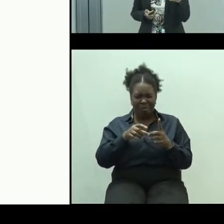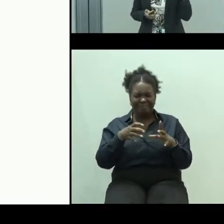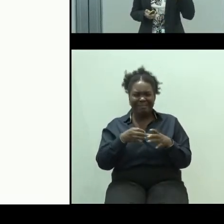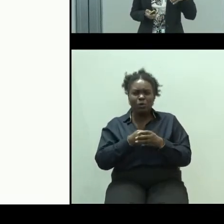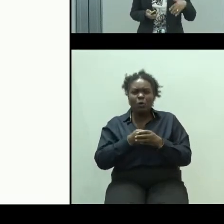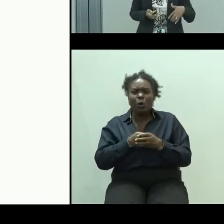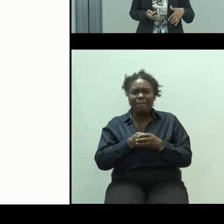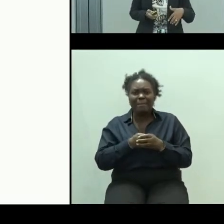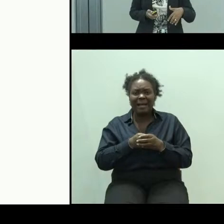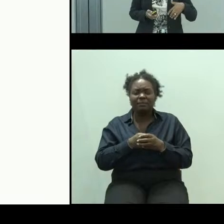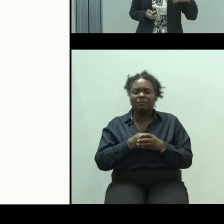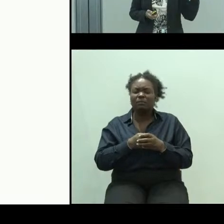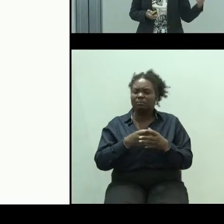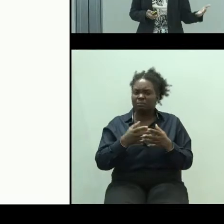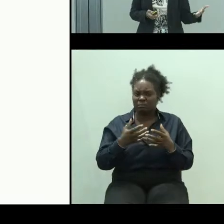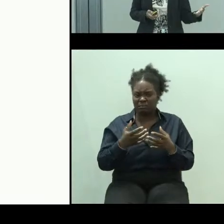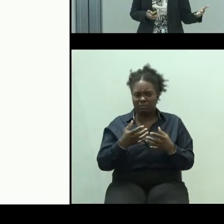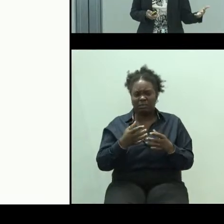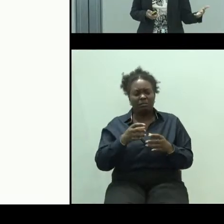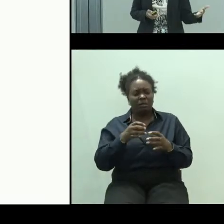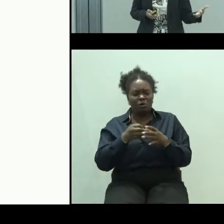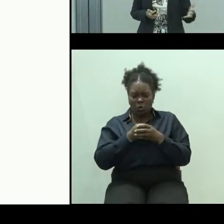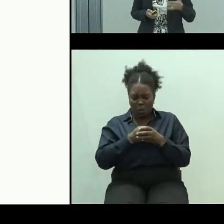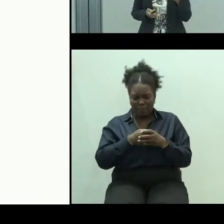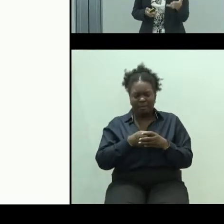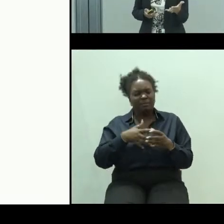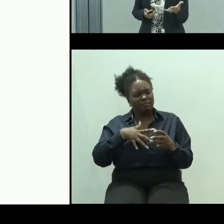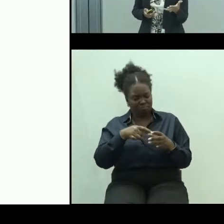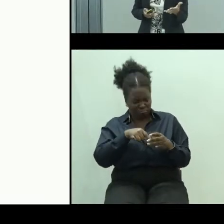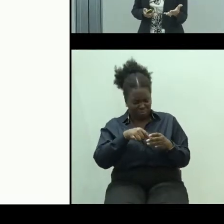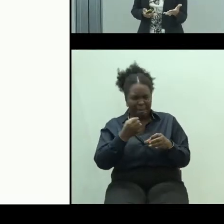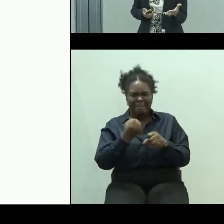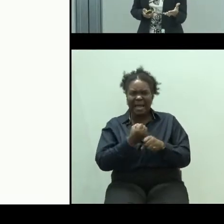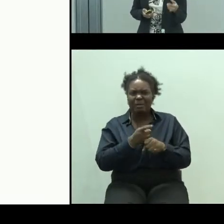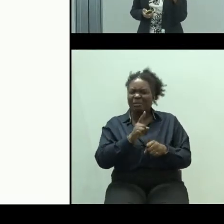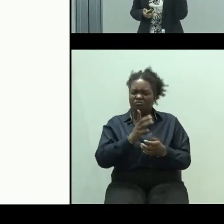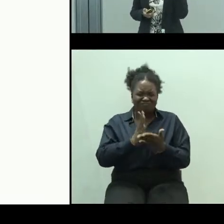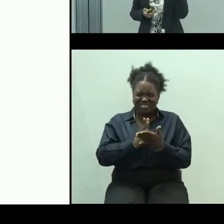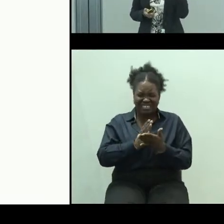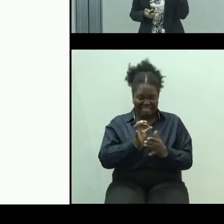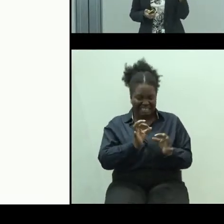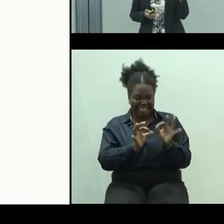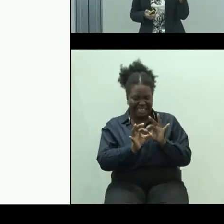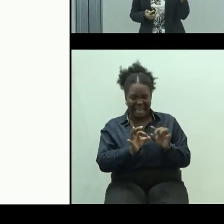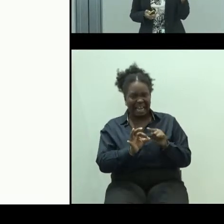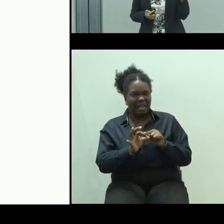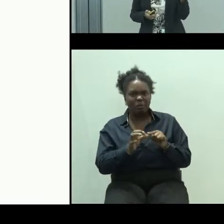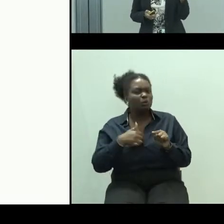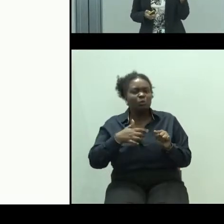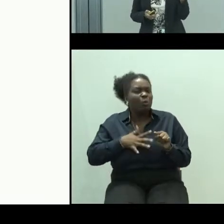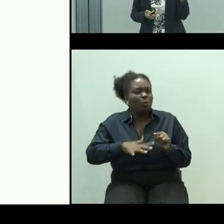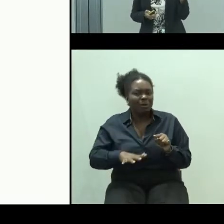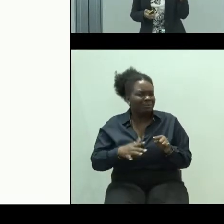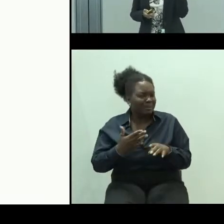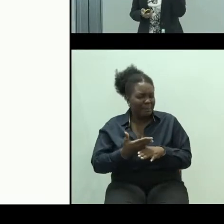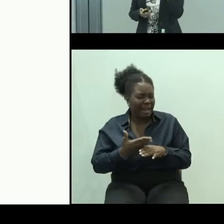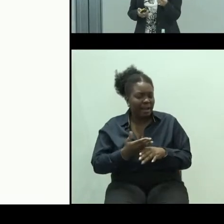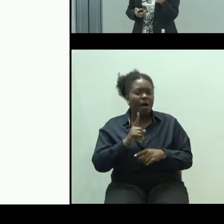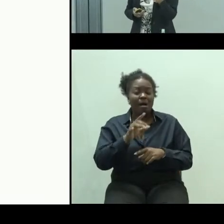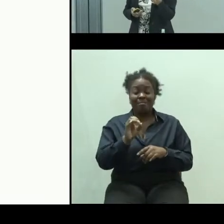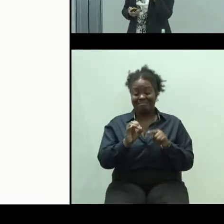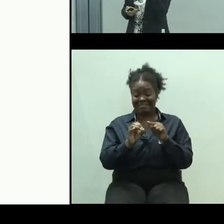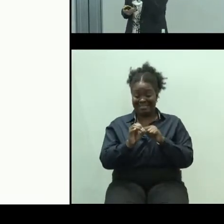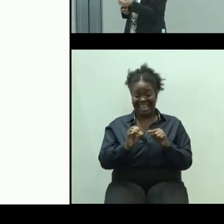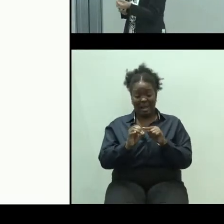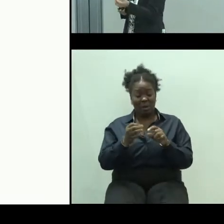that we would prefer that the cell not make? Well, one of the things that we know is if the cell is making this compound, it must